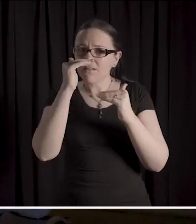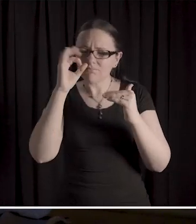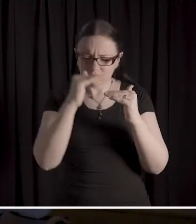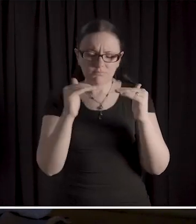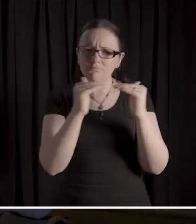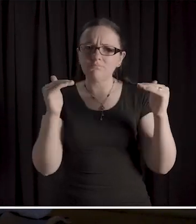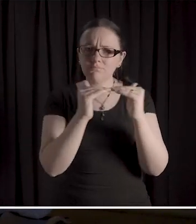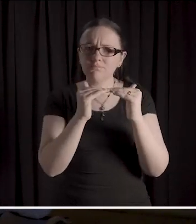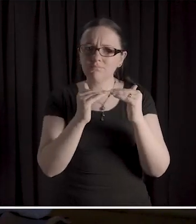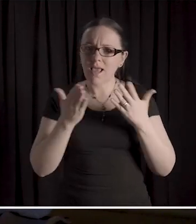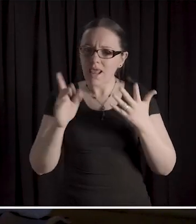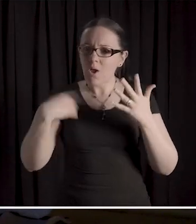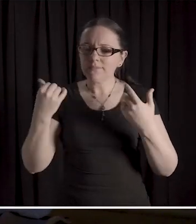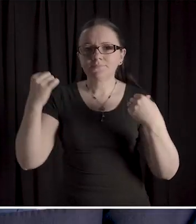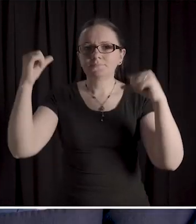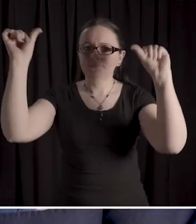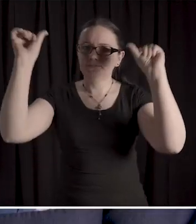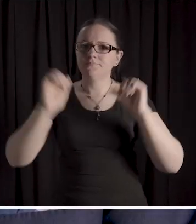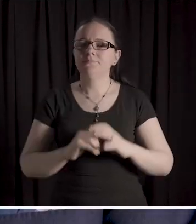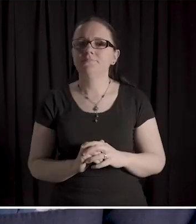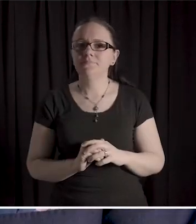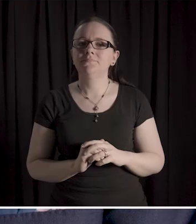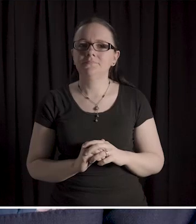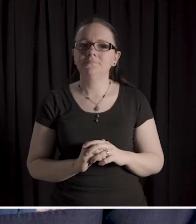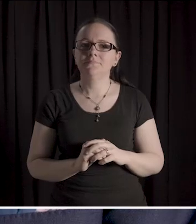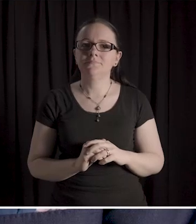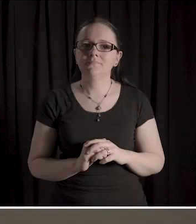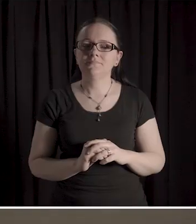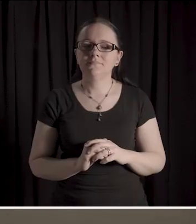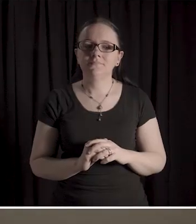to achieve what I know we can when we're given that opportunity.